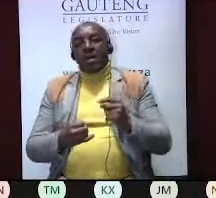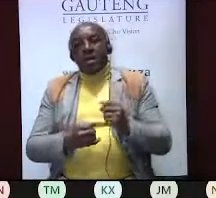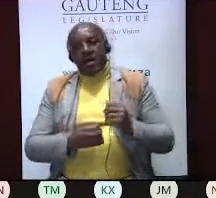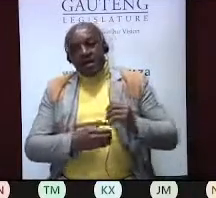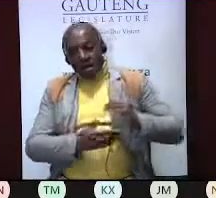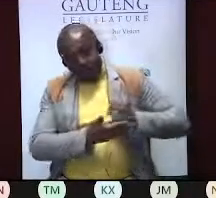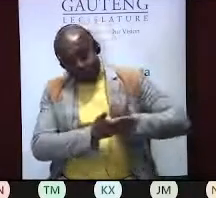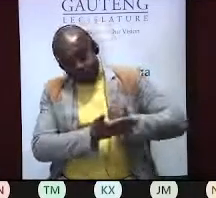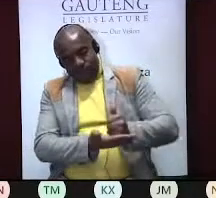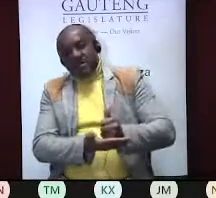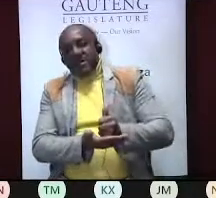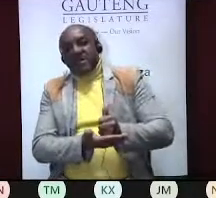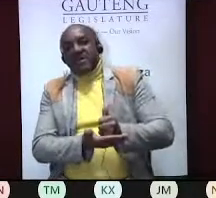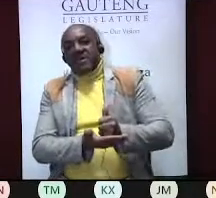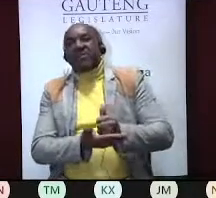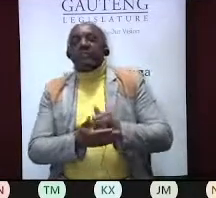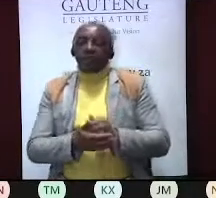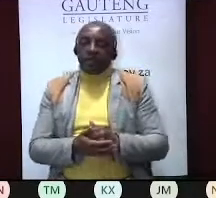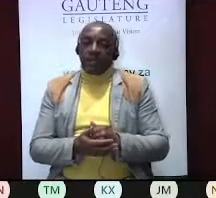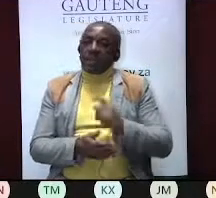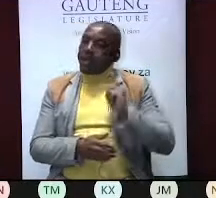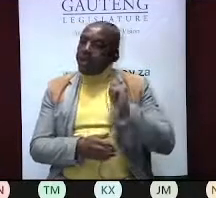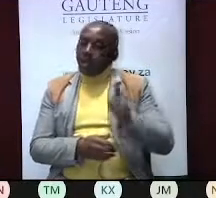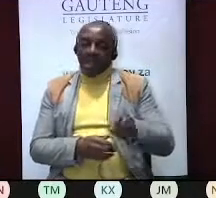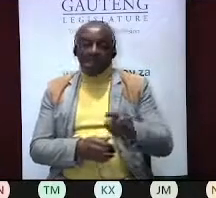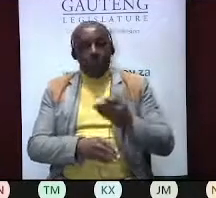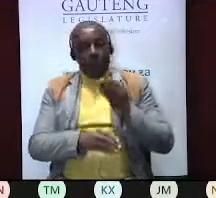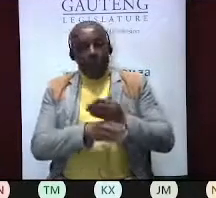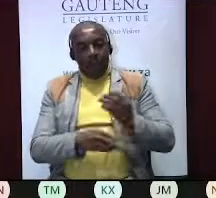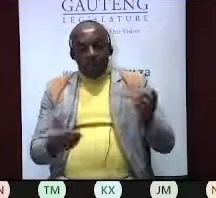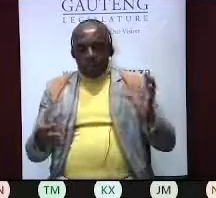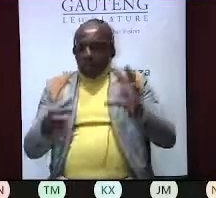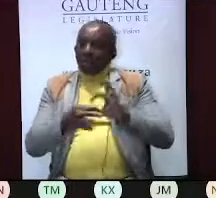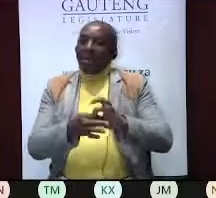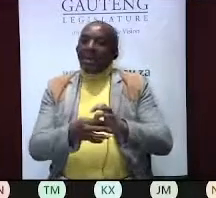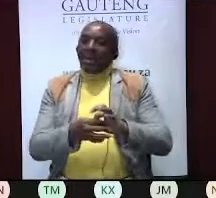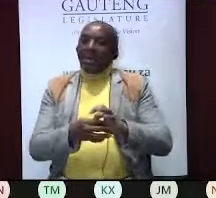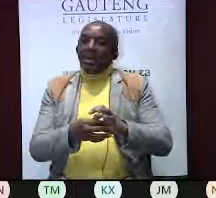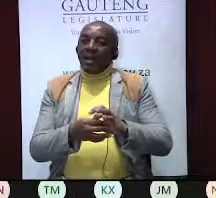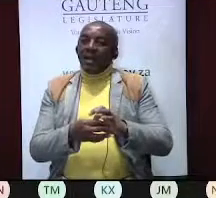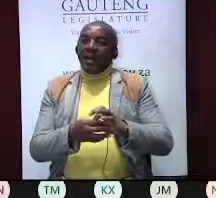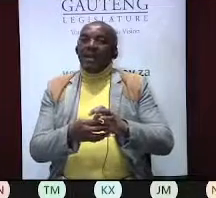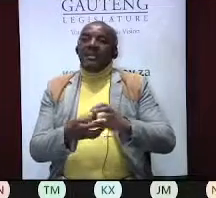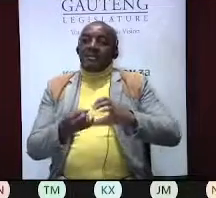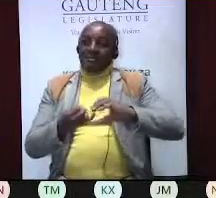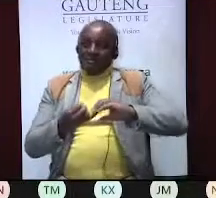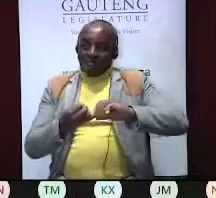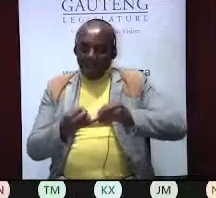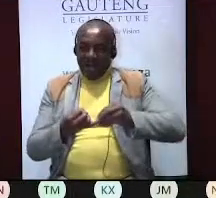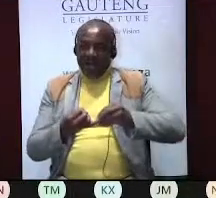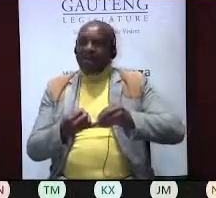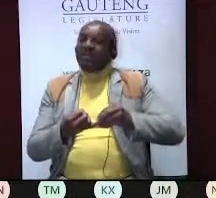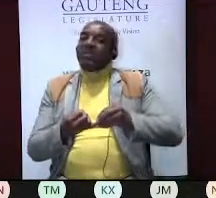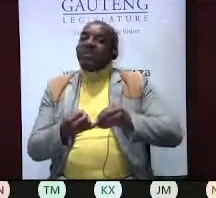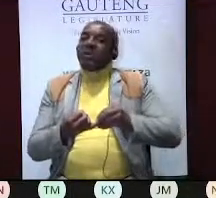of society. So we should work together and bring